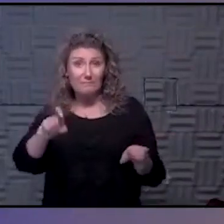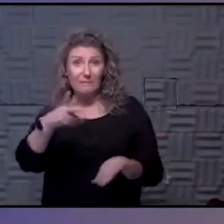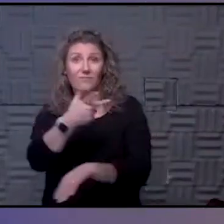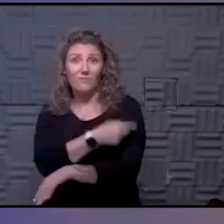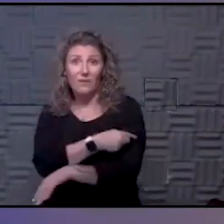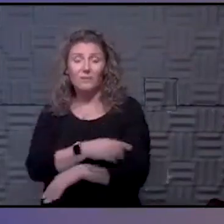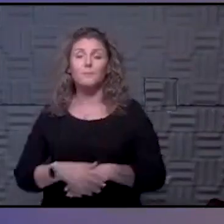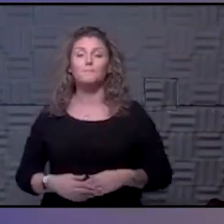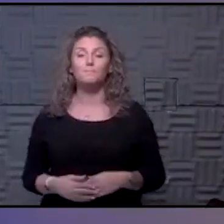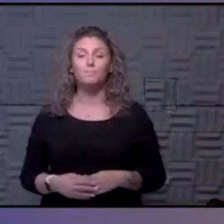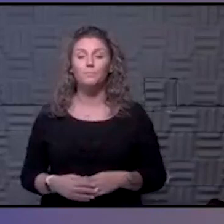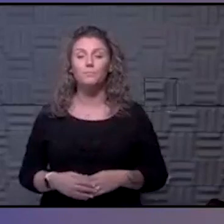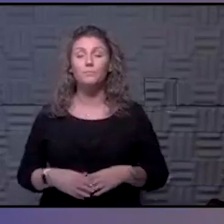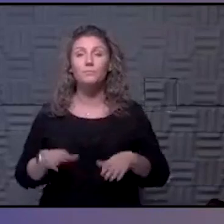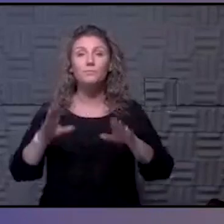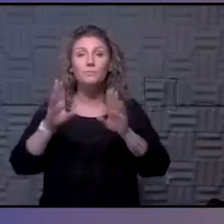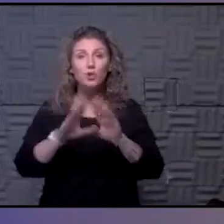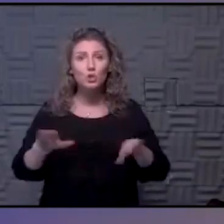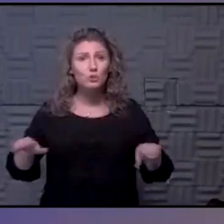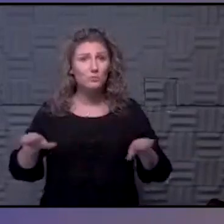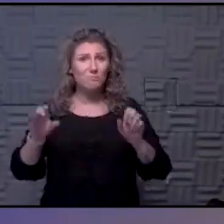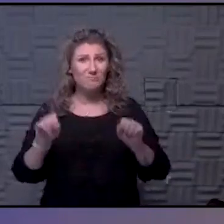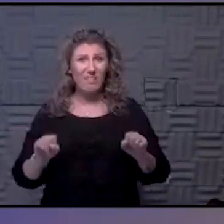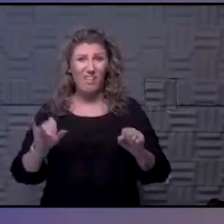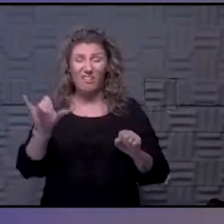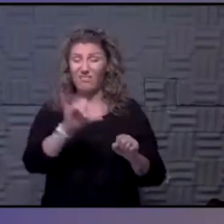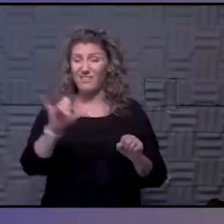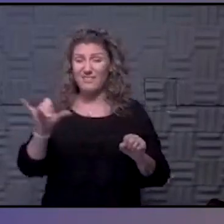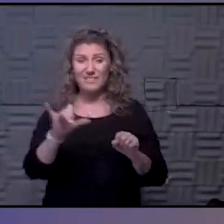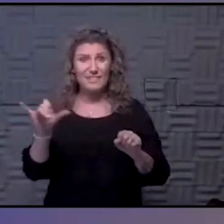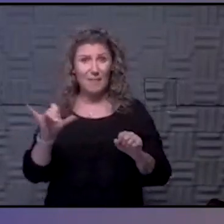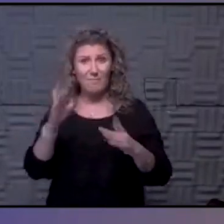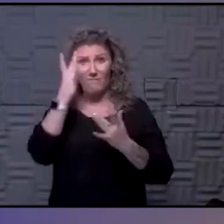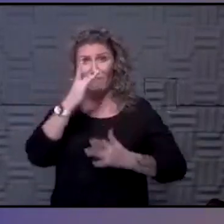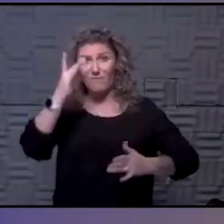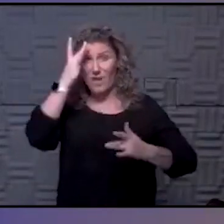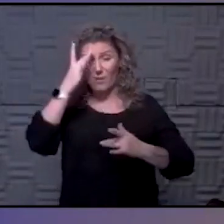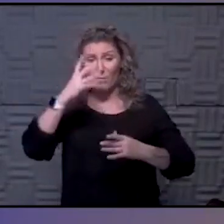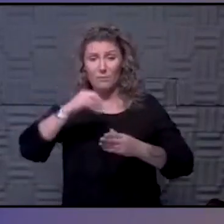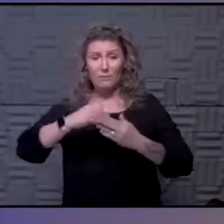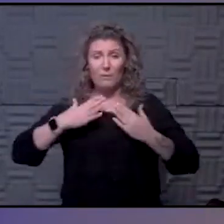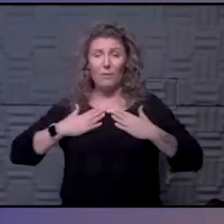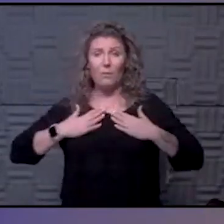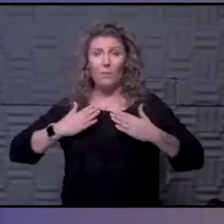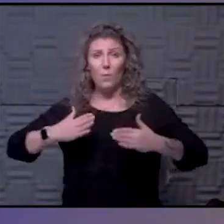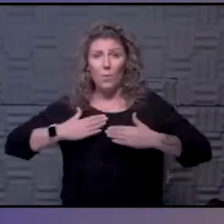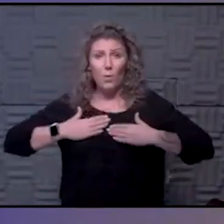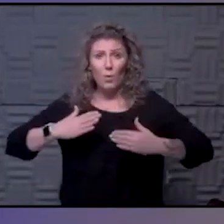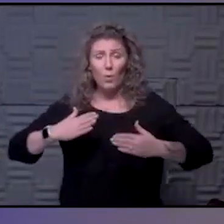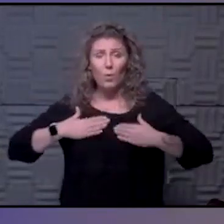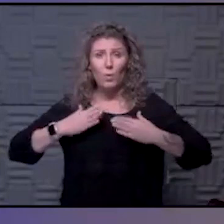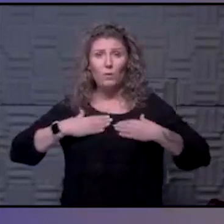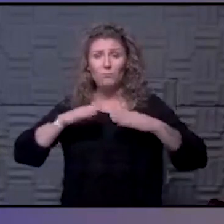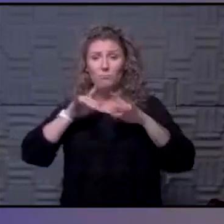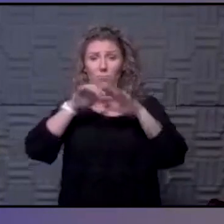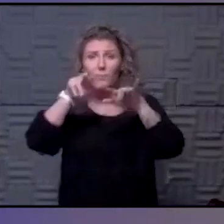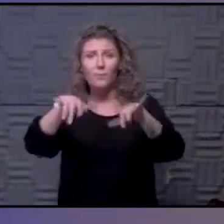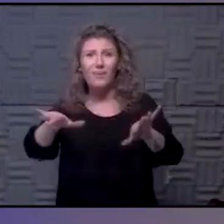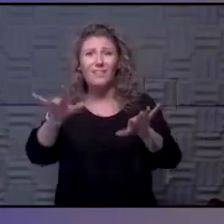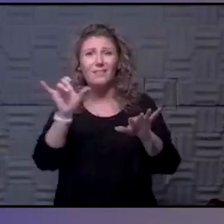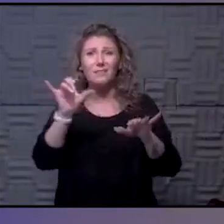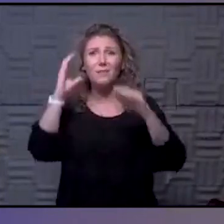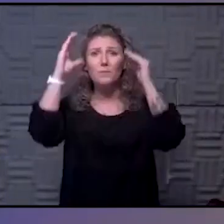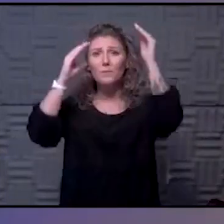know that children can reproduce the same amount of virus in their respiratory tracts that adults can. They do have the ability to spread as